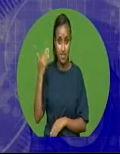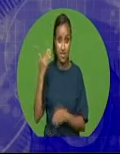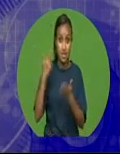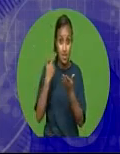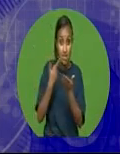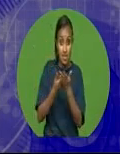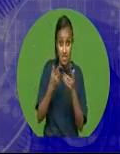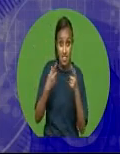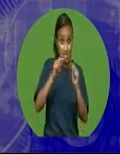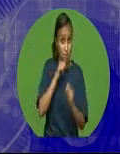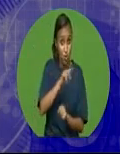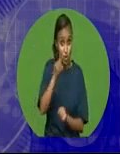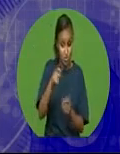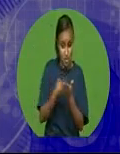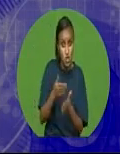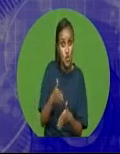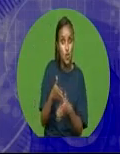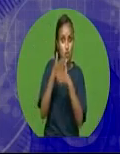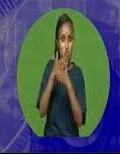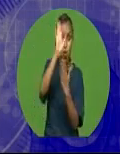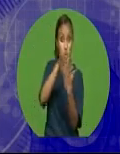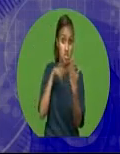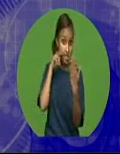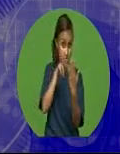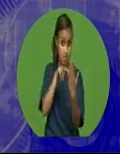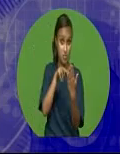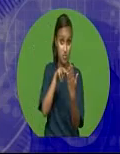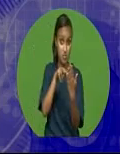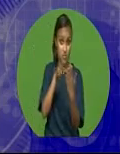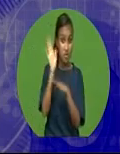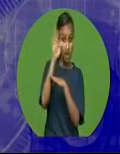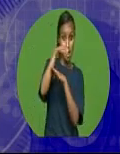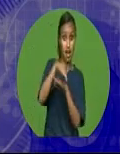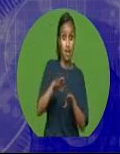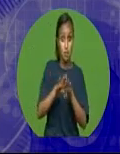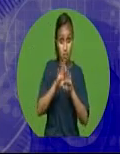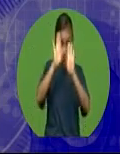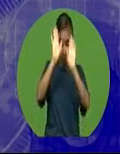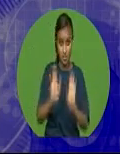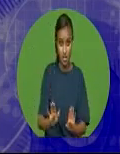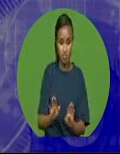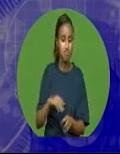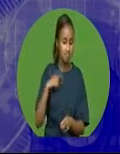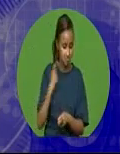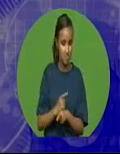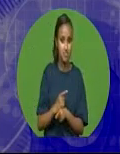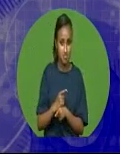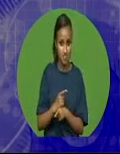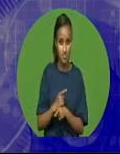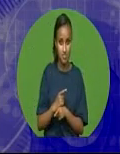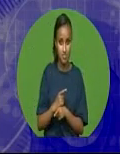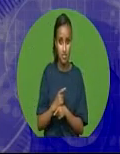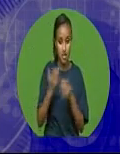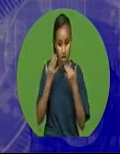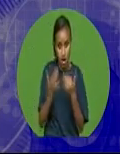Well, aren't you going to try the construction of auxiliary view for an inclined plane?